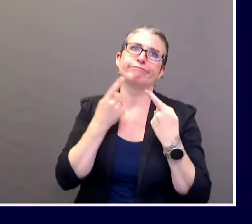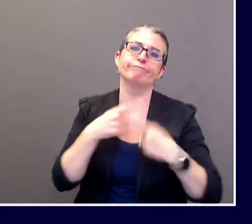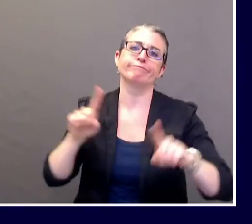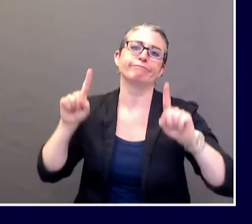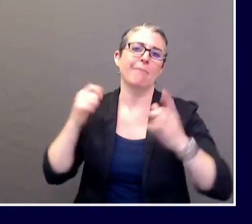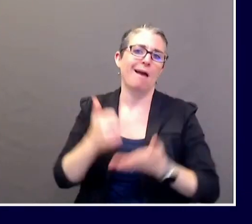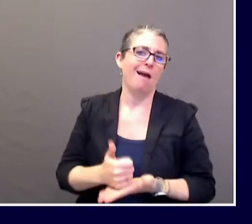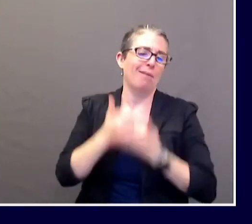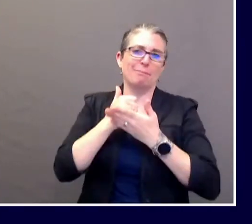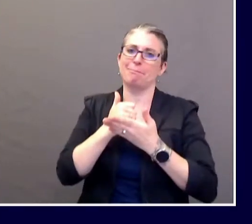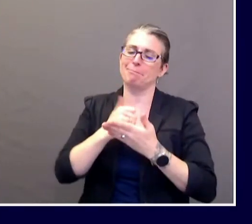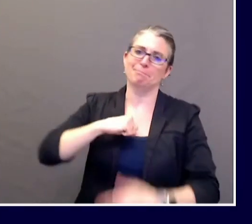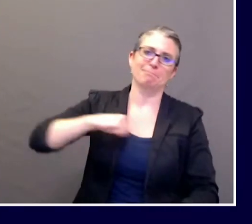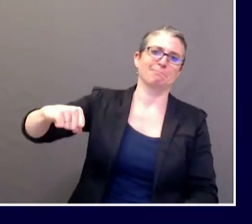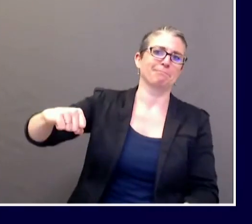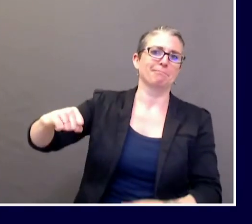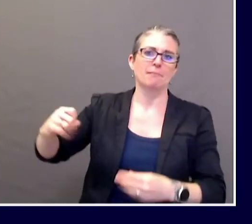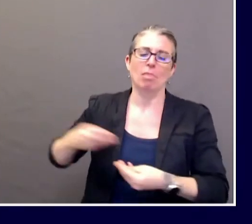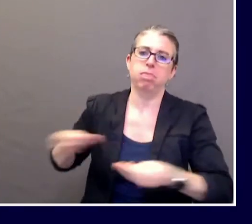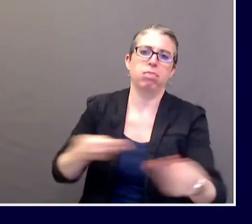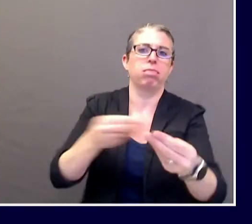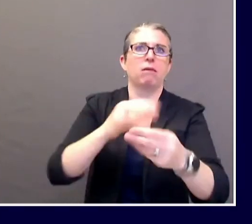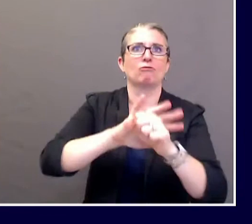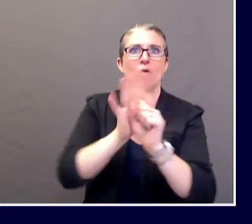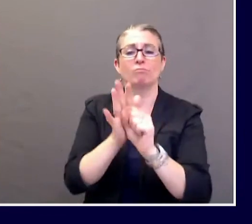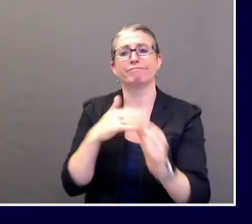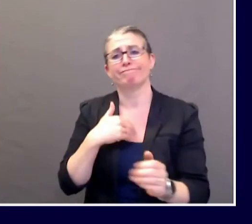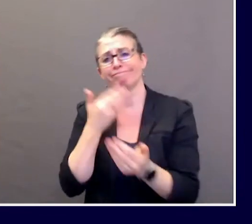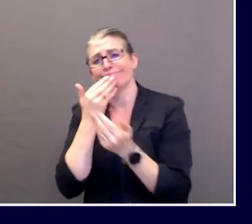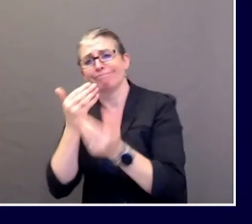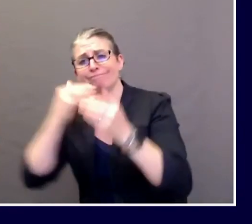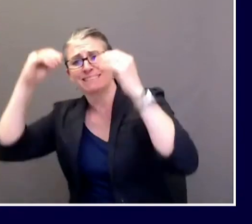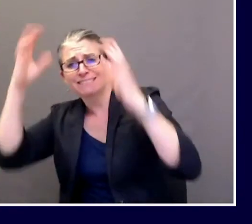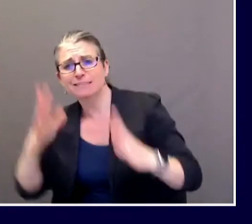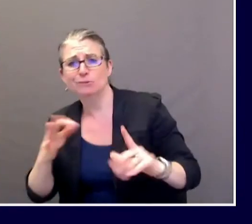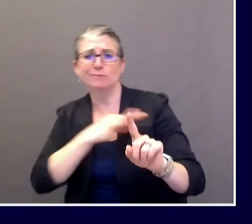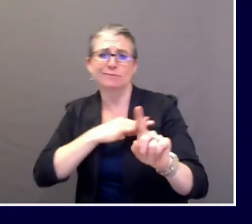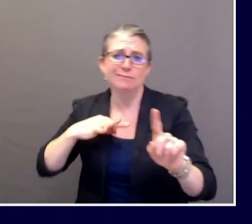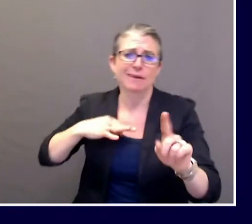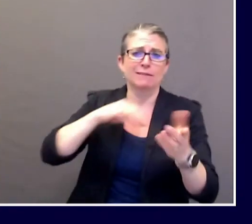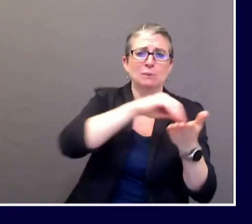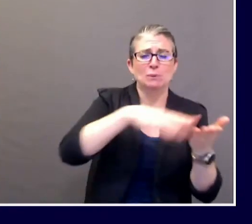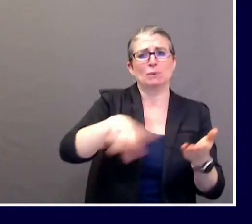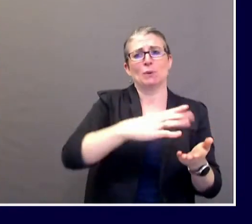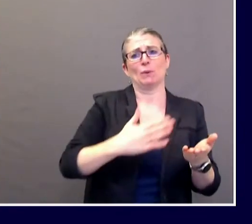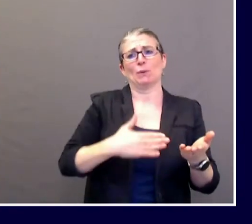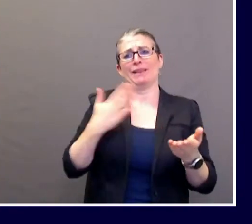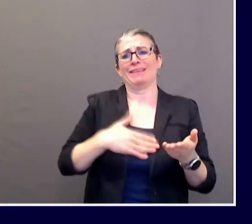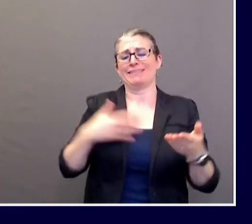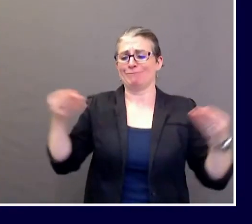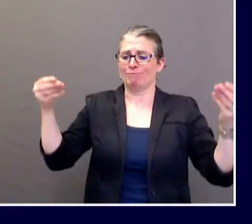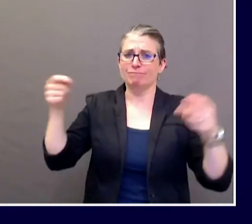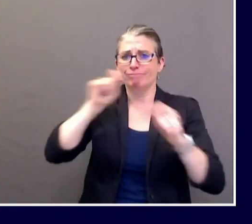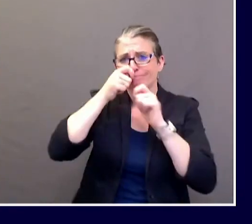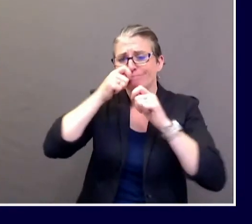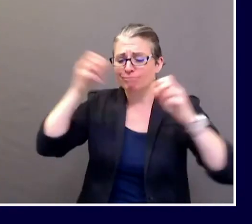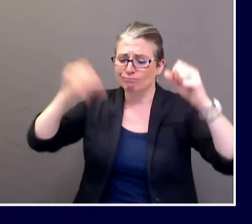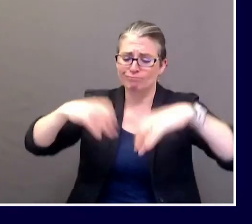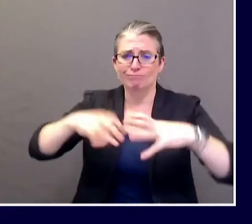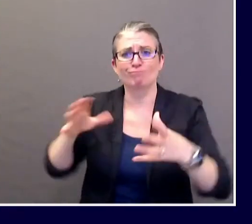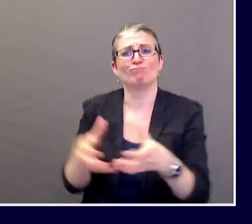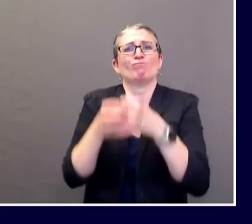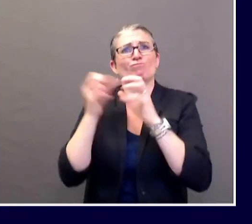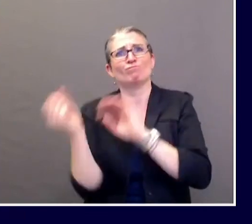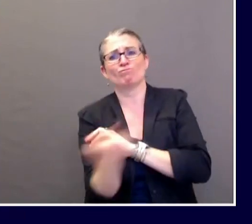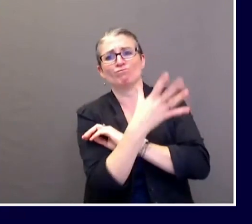With that, I'll turn it back over to you, Director Shah, for questions. Great, thank you, Commissioner. We've got a good list today, so I'm going to